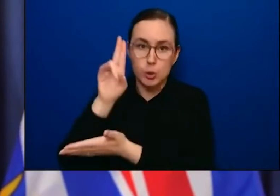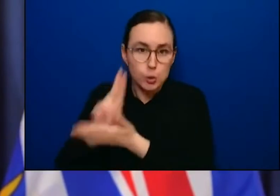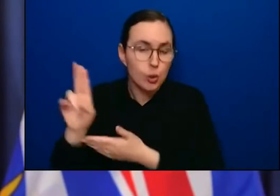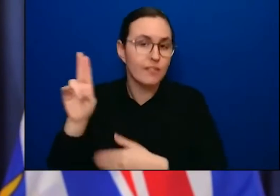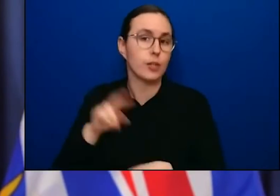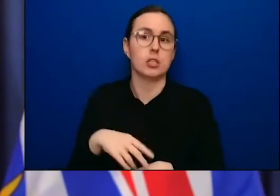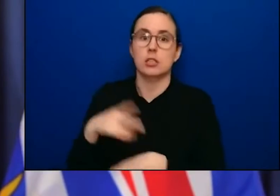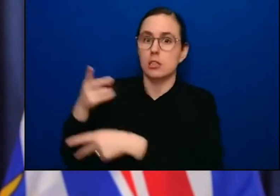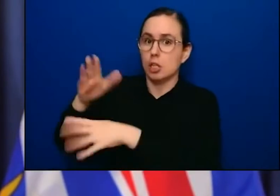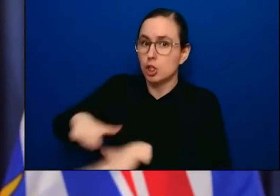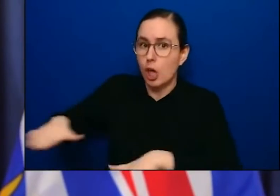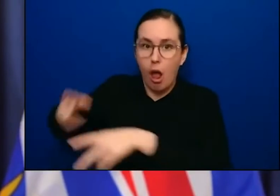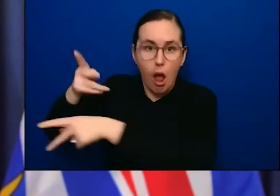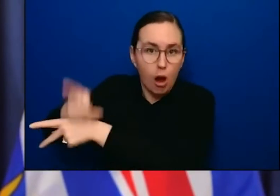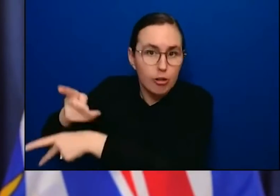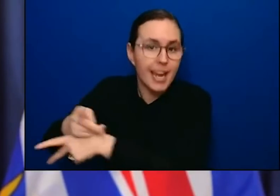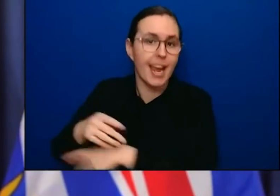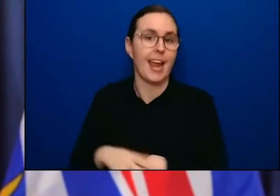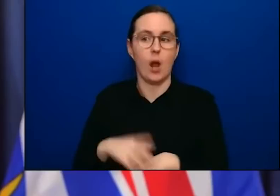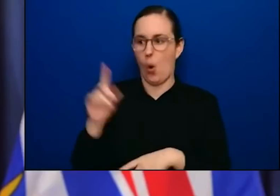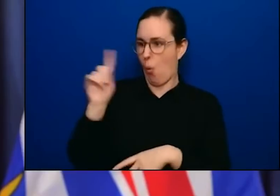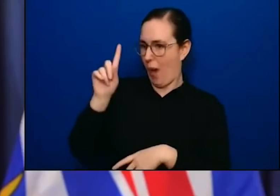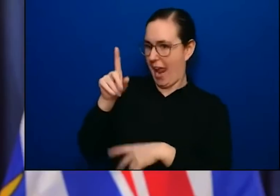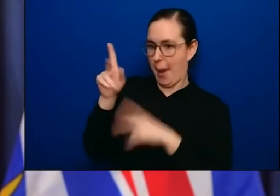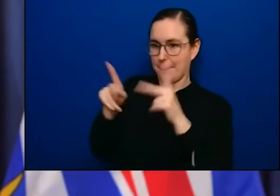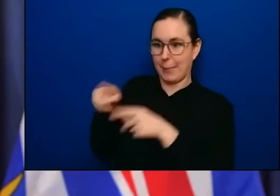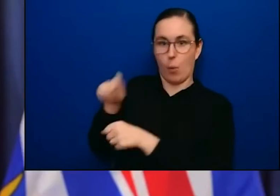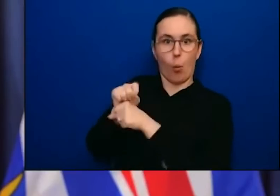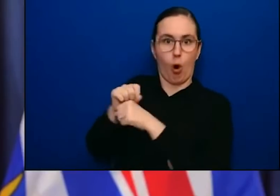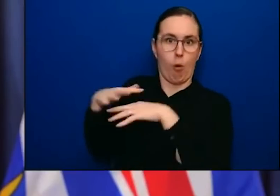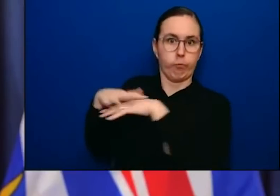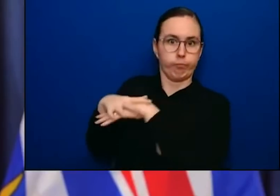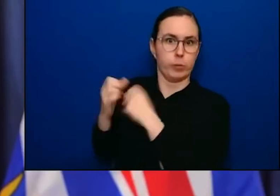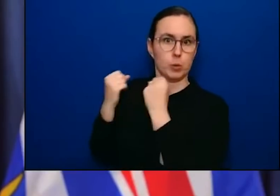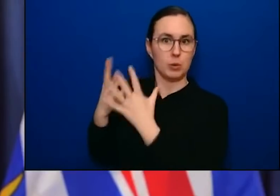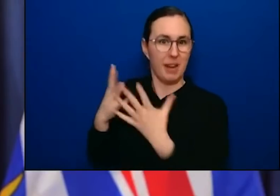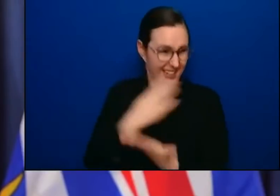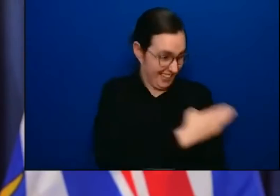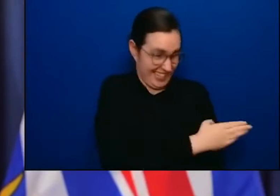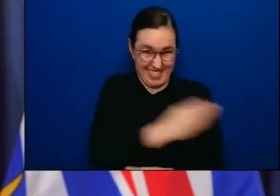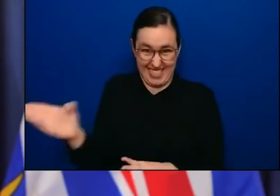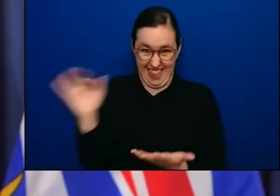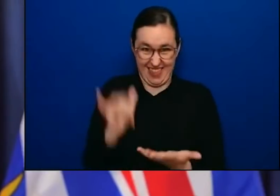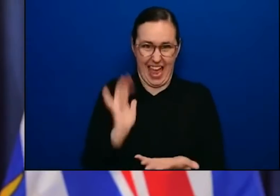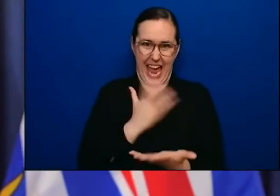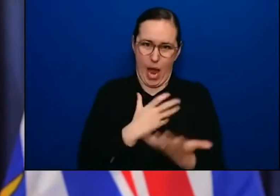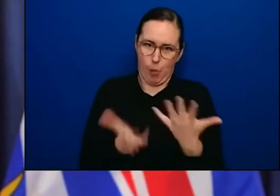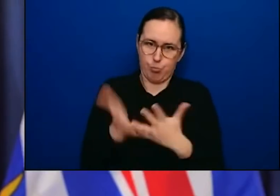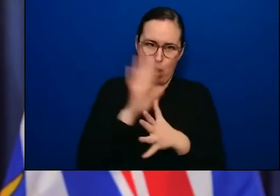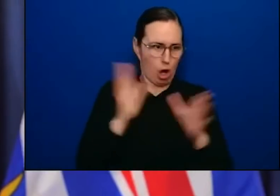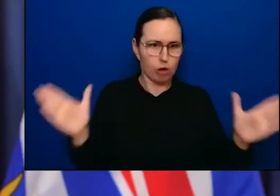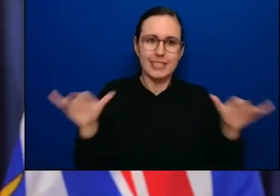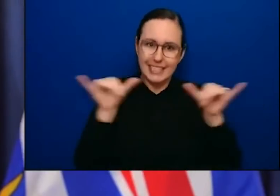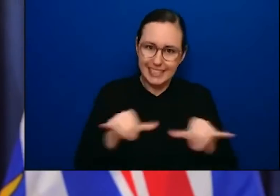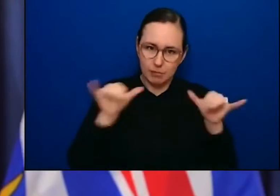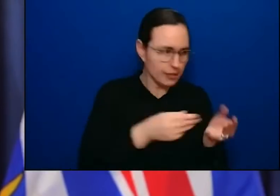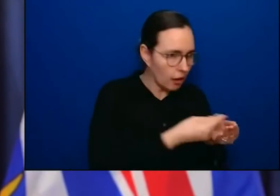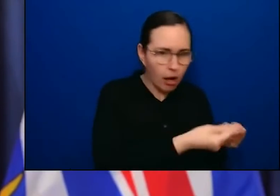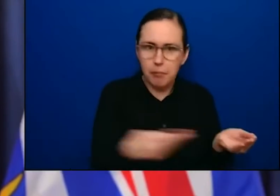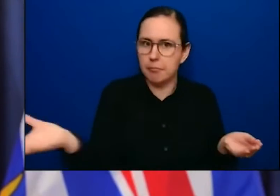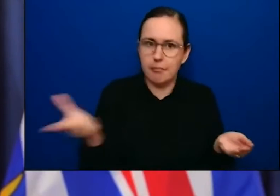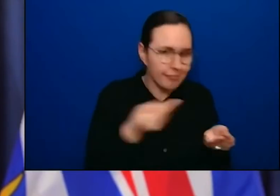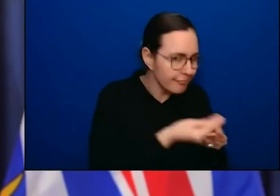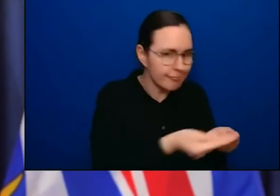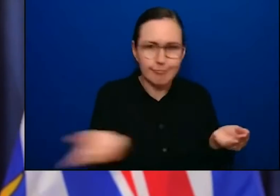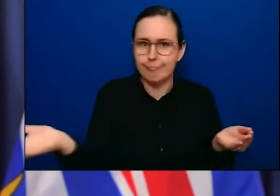different places. And all of those areas that we prioritize have now received sufficient rapid